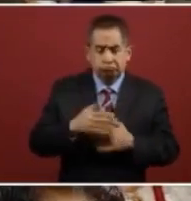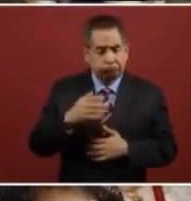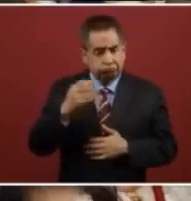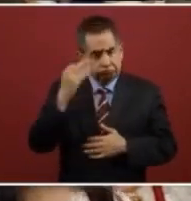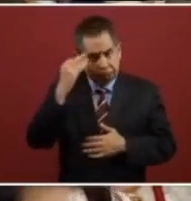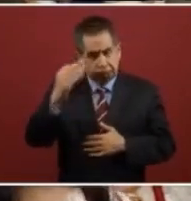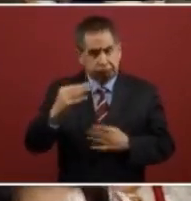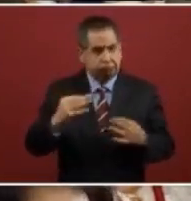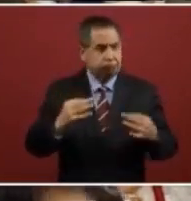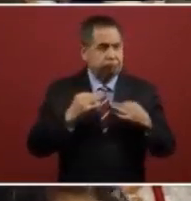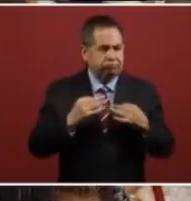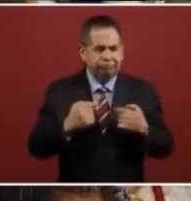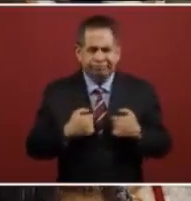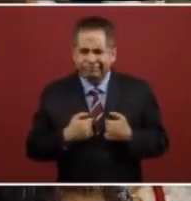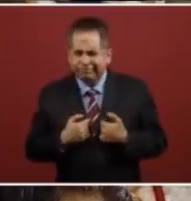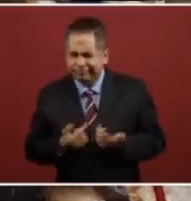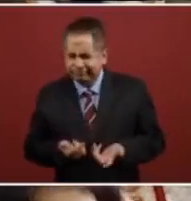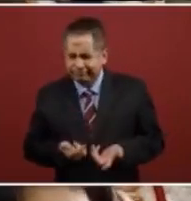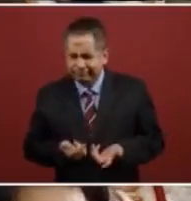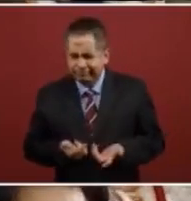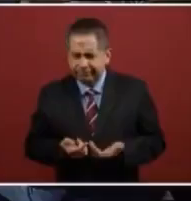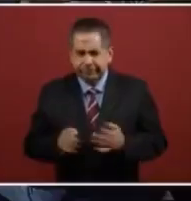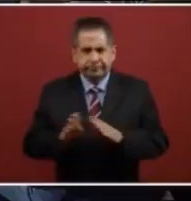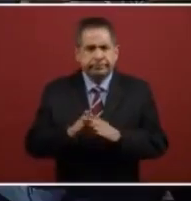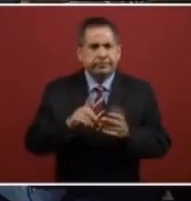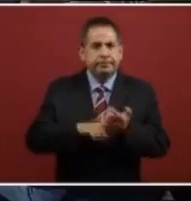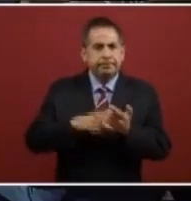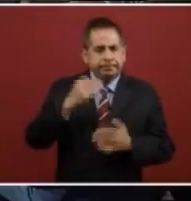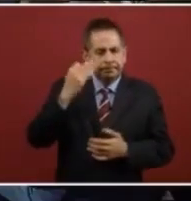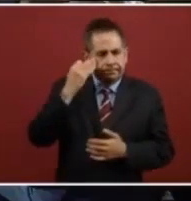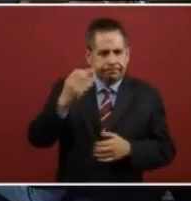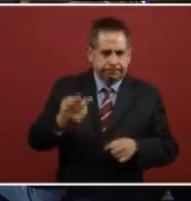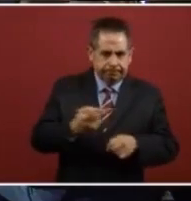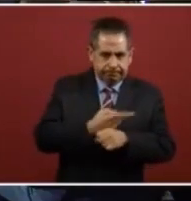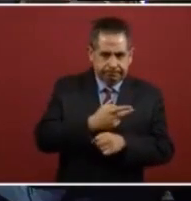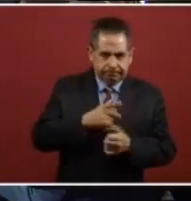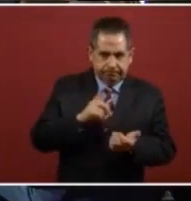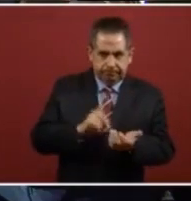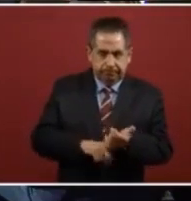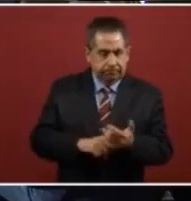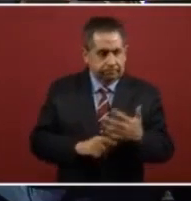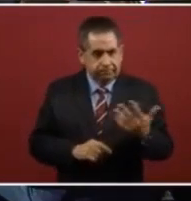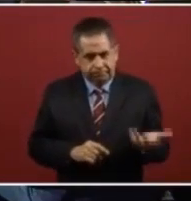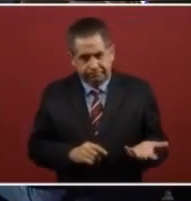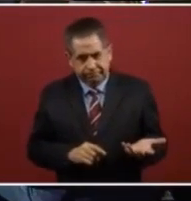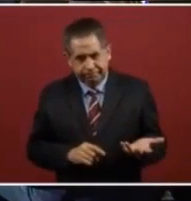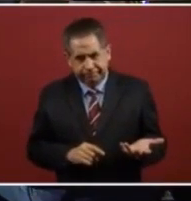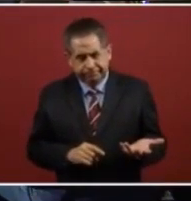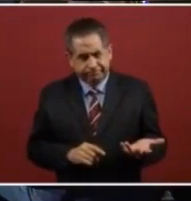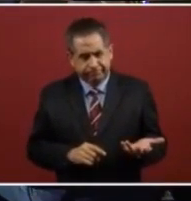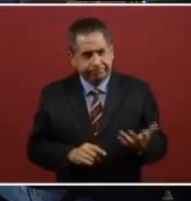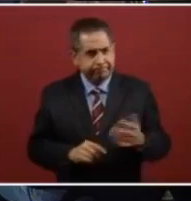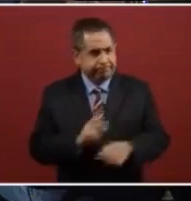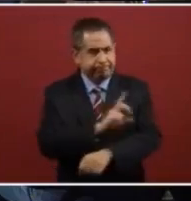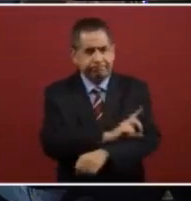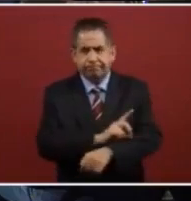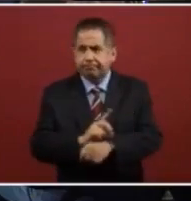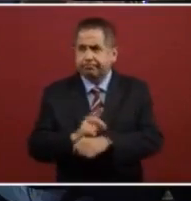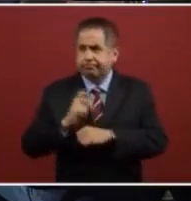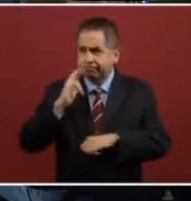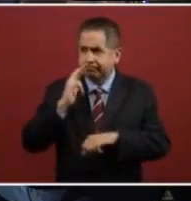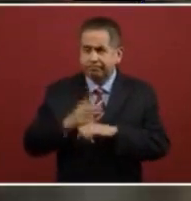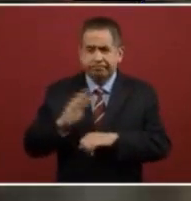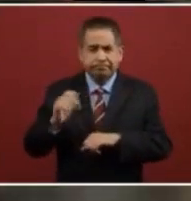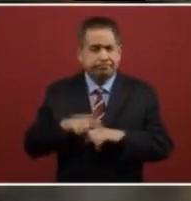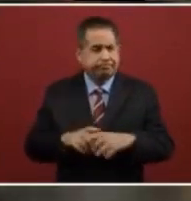ni That he tiempo ni thinks es. that's the guy La he's got him situación in es the que position that función would está be jugando handling that los situation delegados federales is en